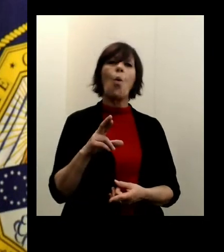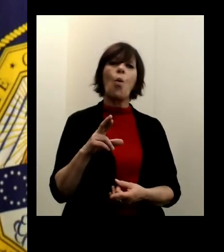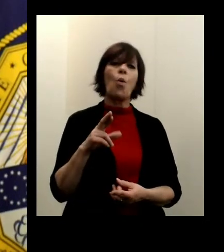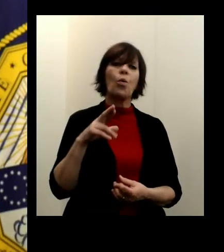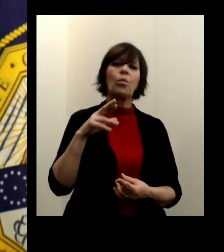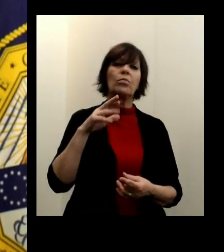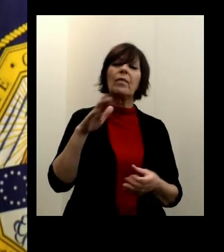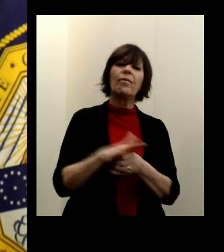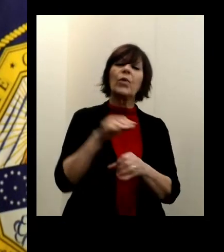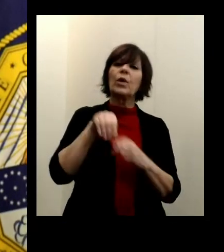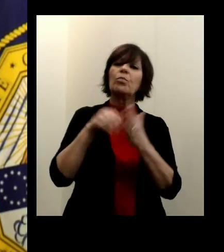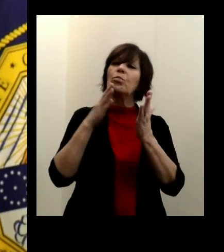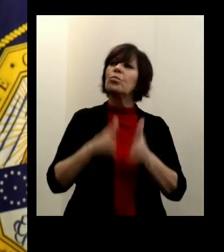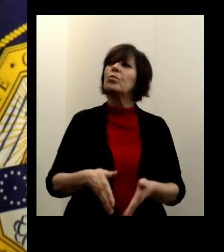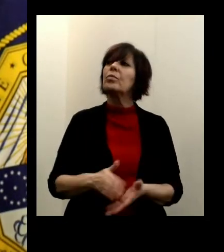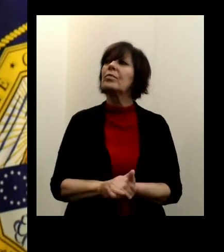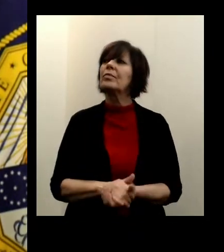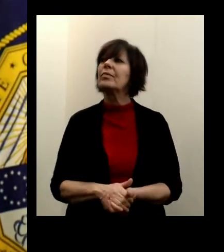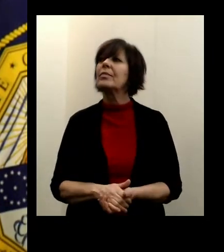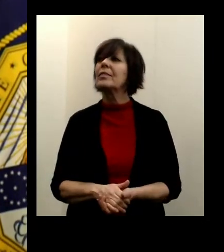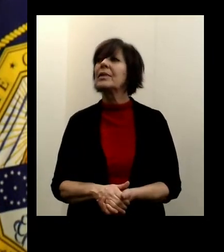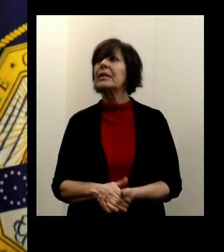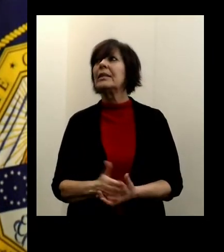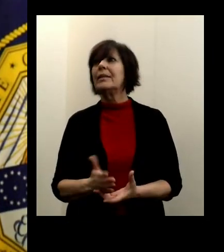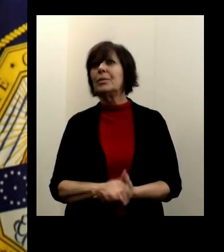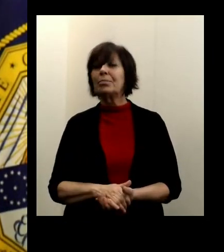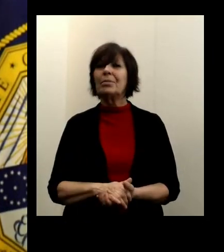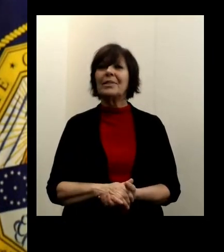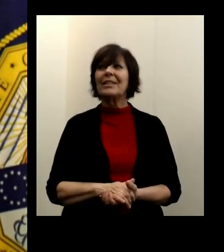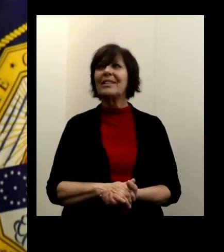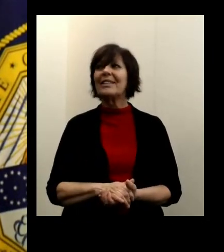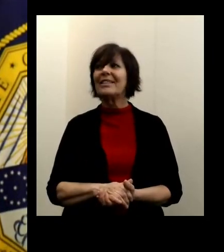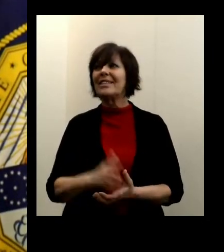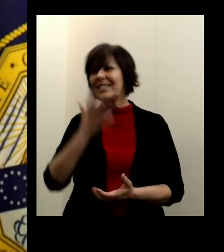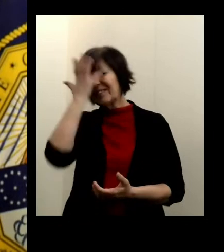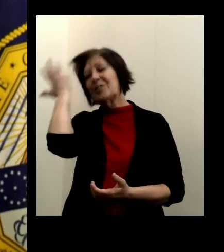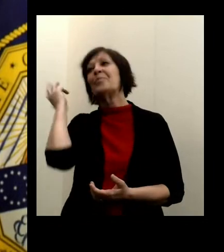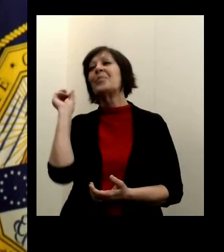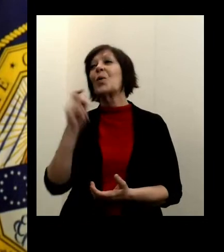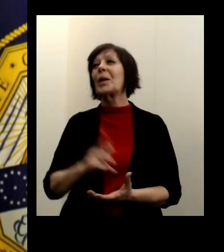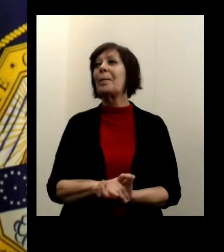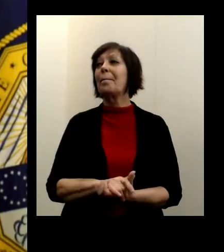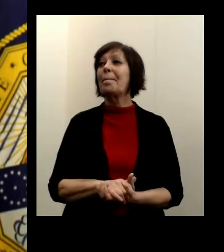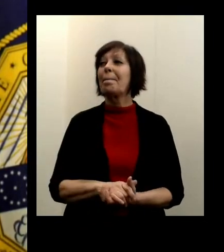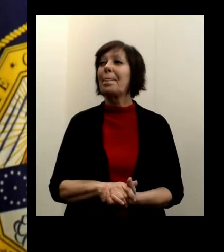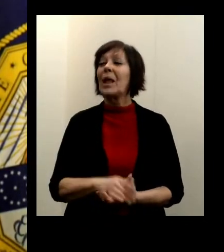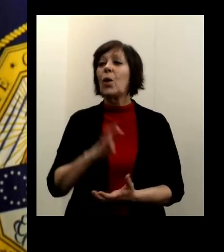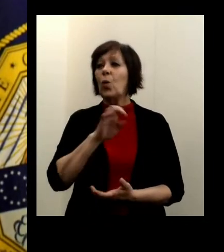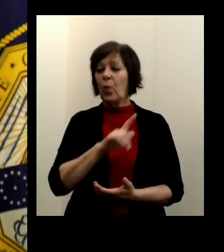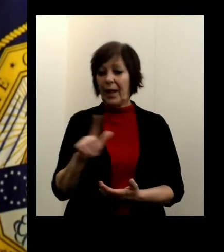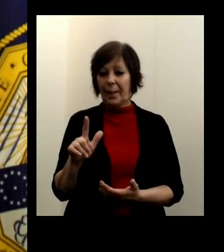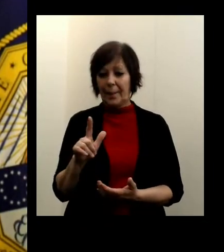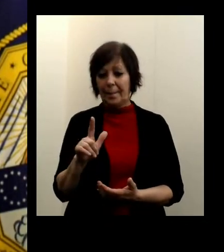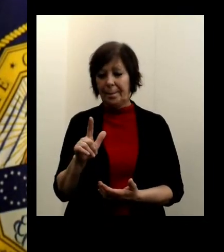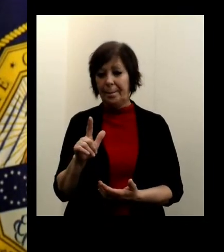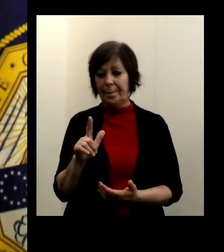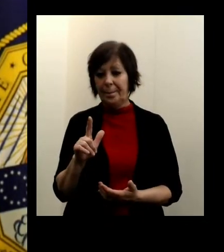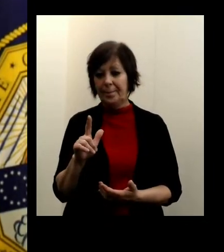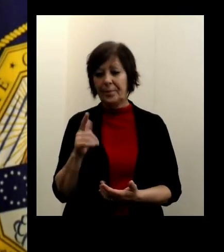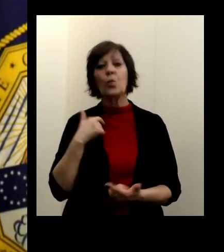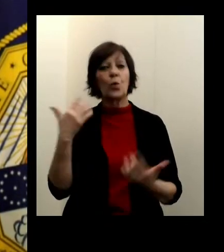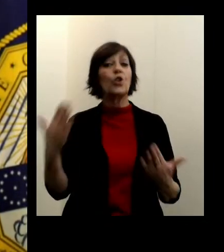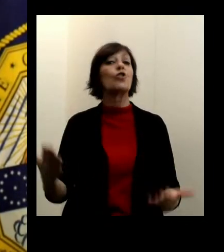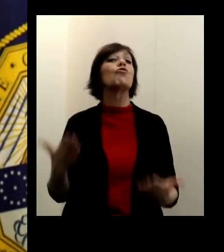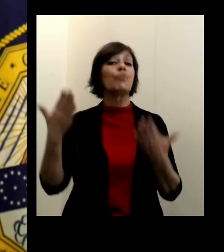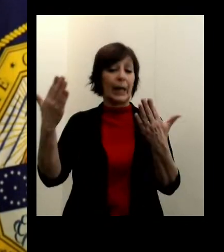spread? Well, I'm stuck with my mask. Oh, there I go. What we're